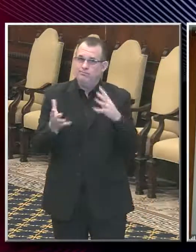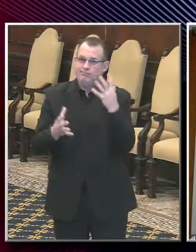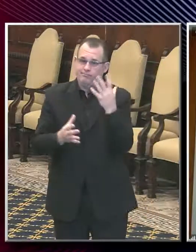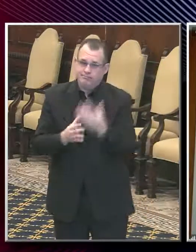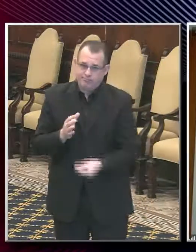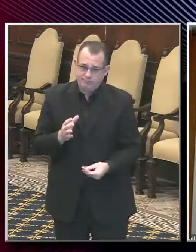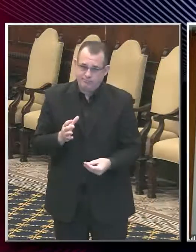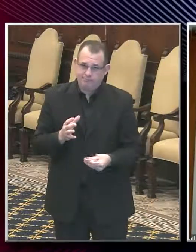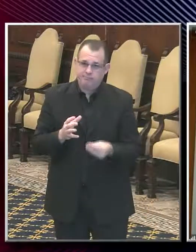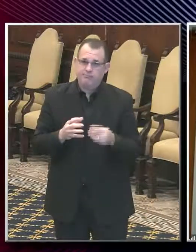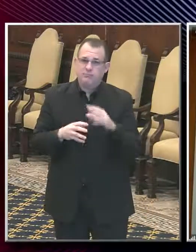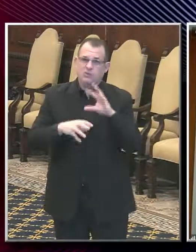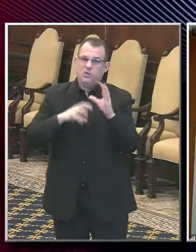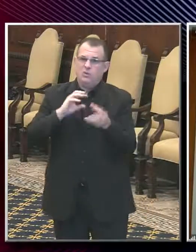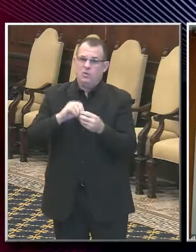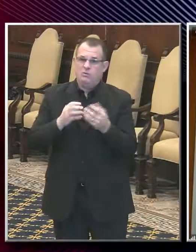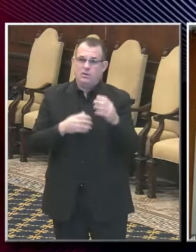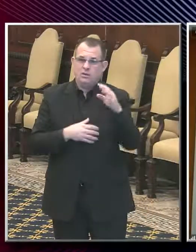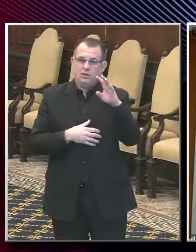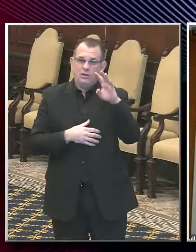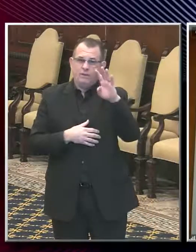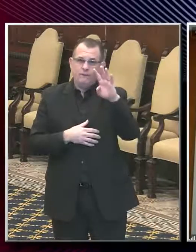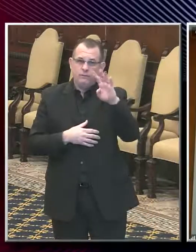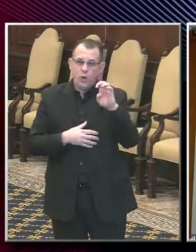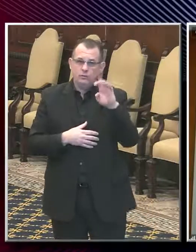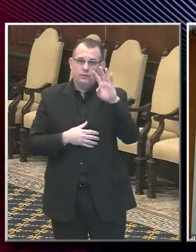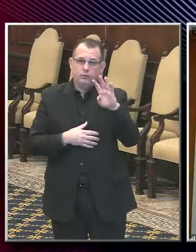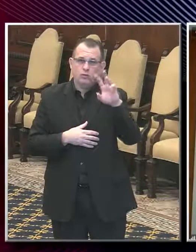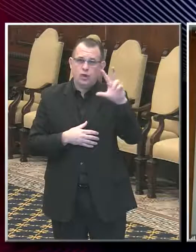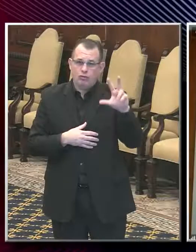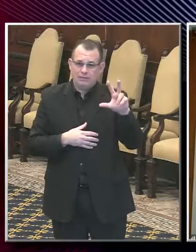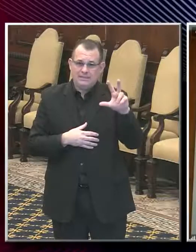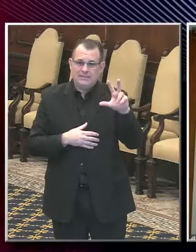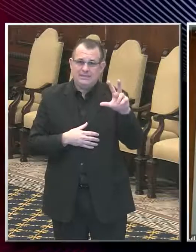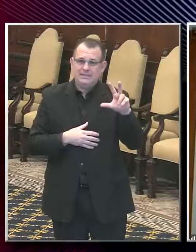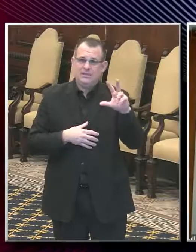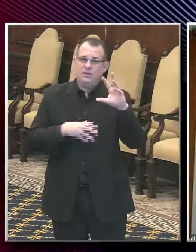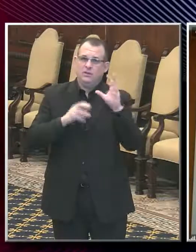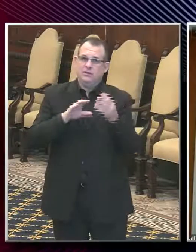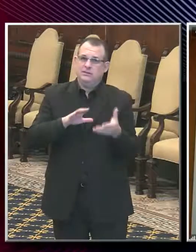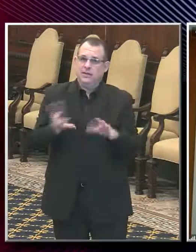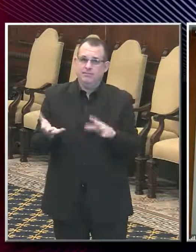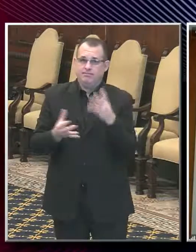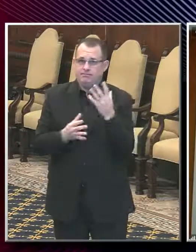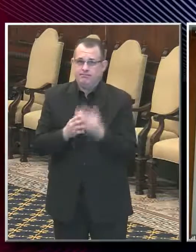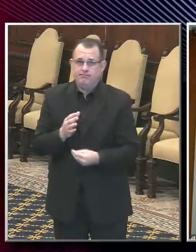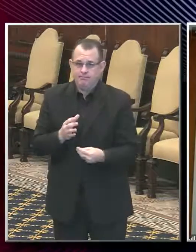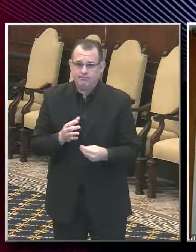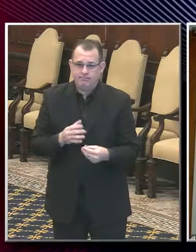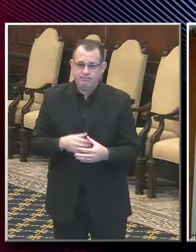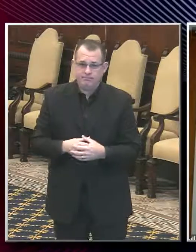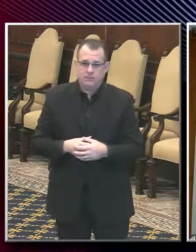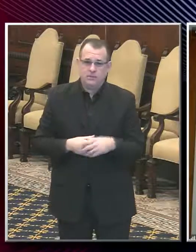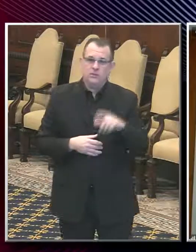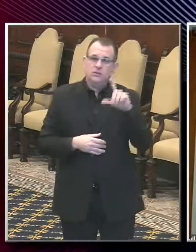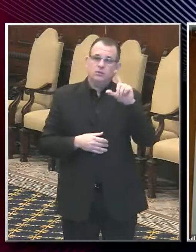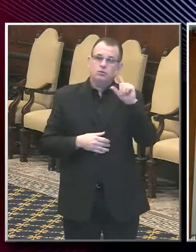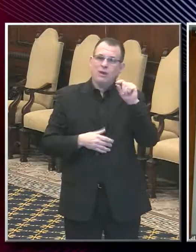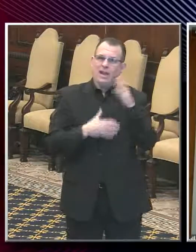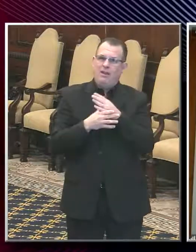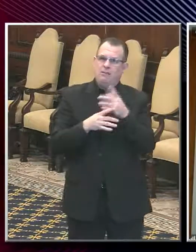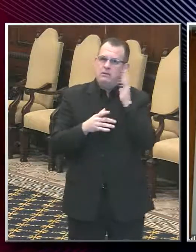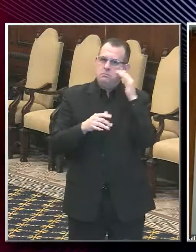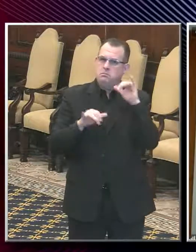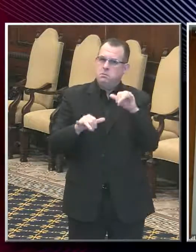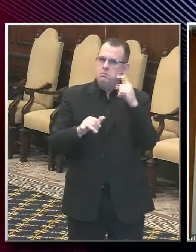of 443 total deaths. That 20 is about average for the number we've been seeing per day for the last week or so. Again, for a better sense